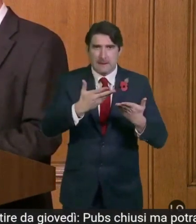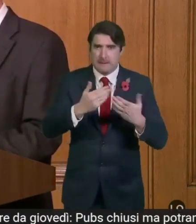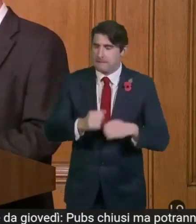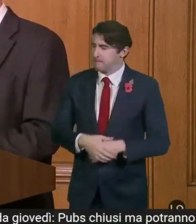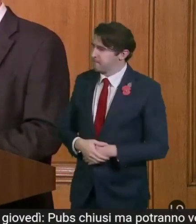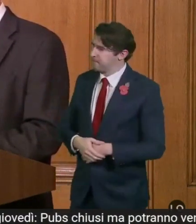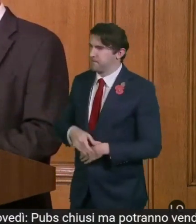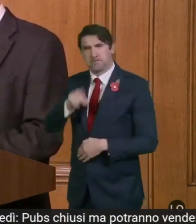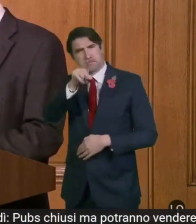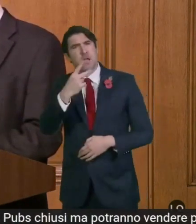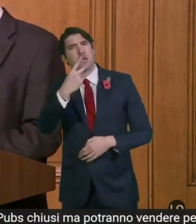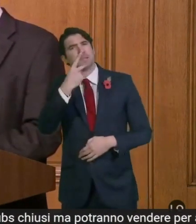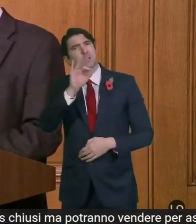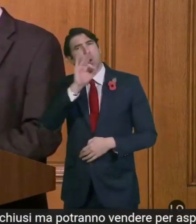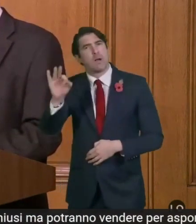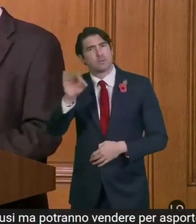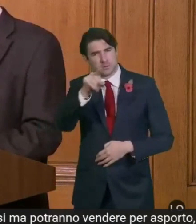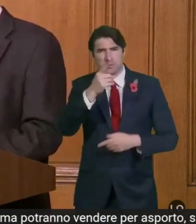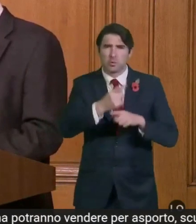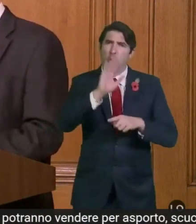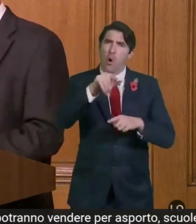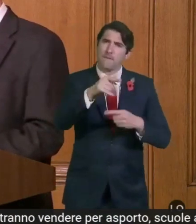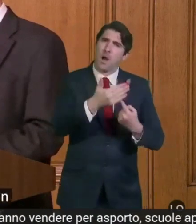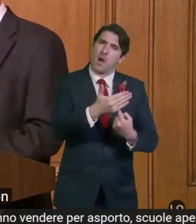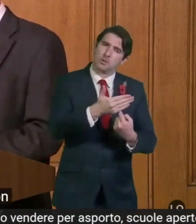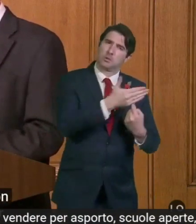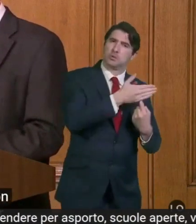who are on the shielding list, do not need to take extra precautions. They do.